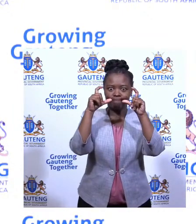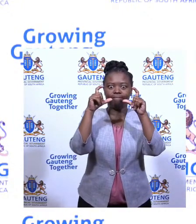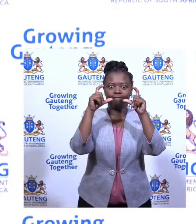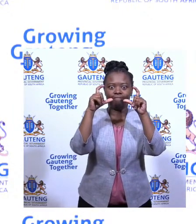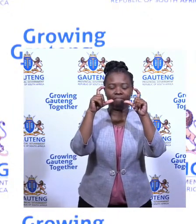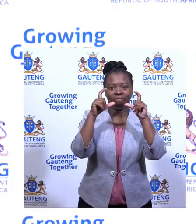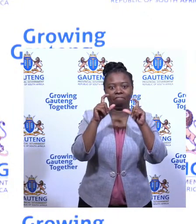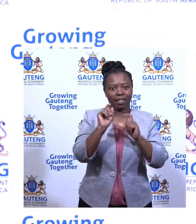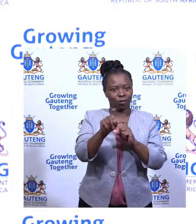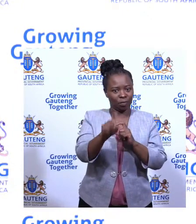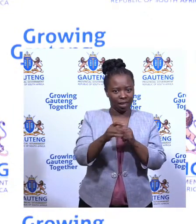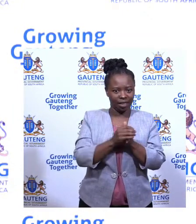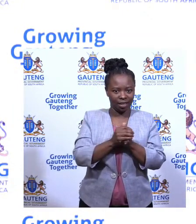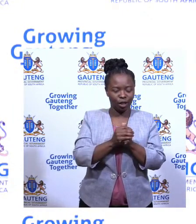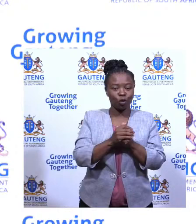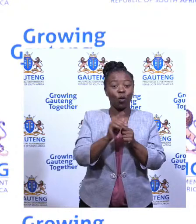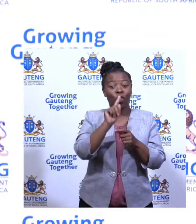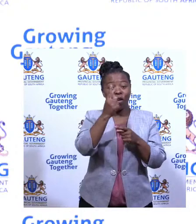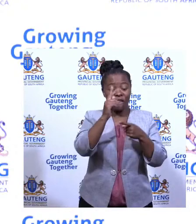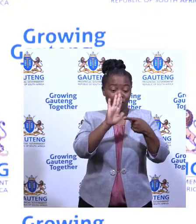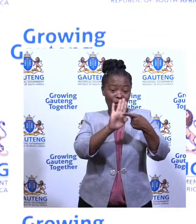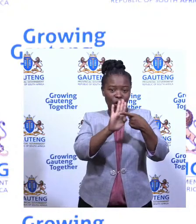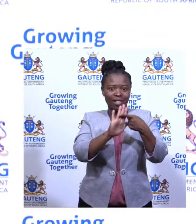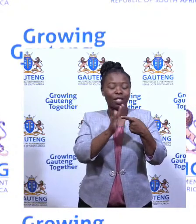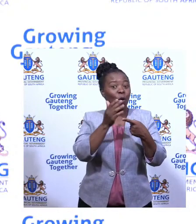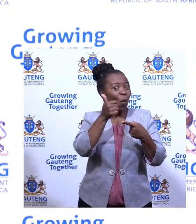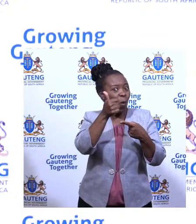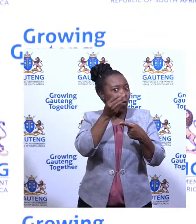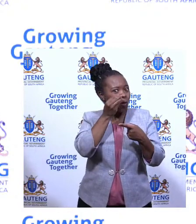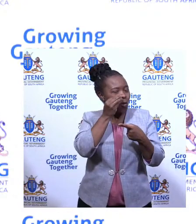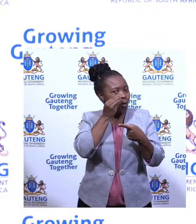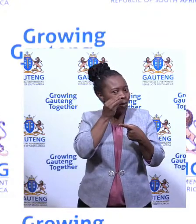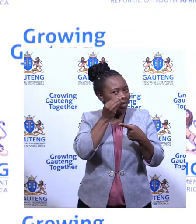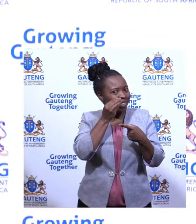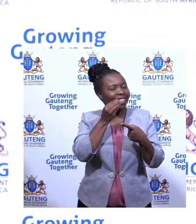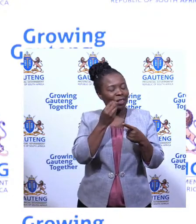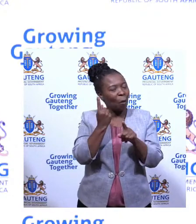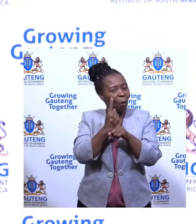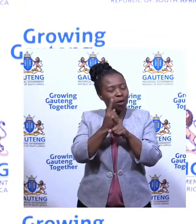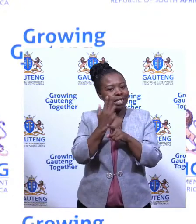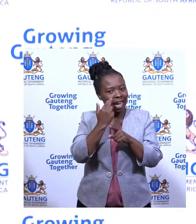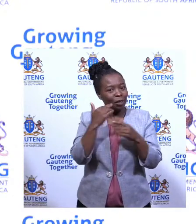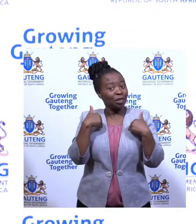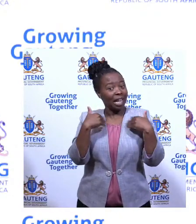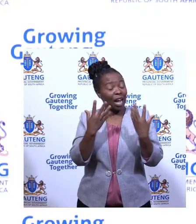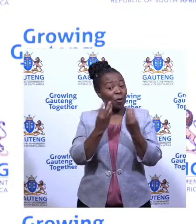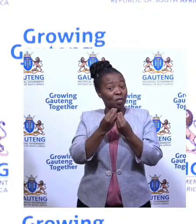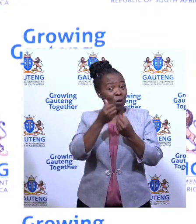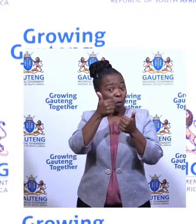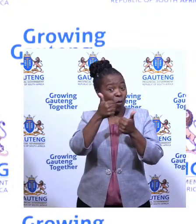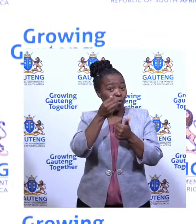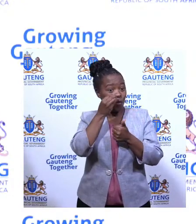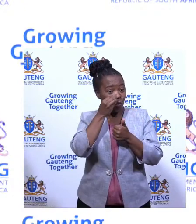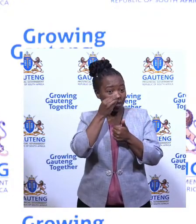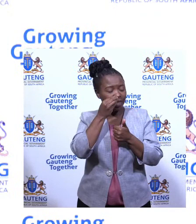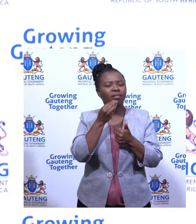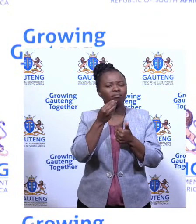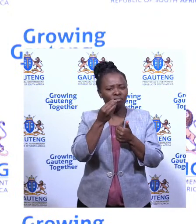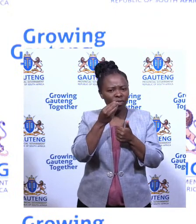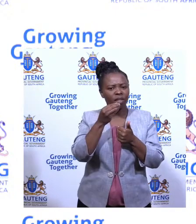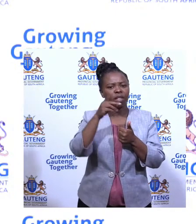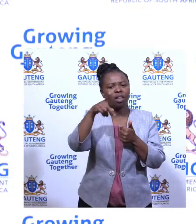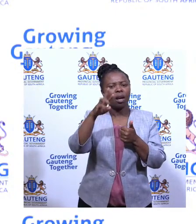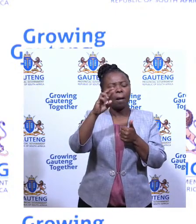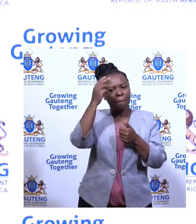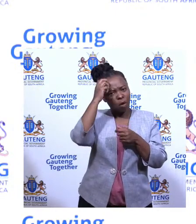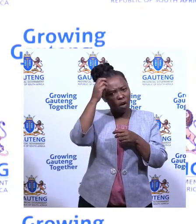So I'll start with the first one, which is there is good news. It's always good to start with a good news story. You heard from Prof. Melado's talk and